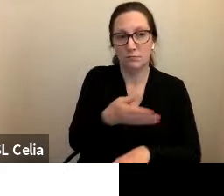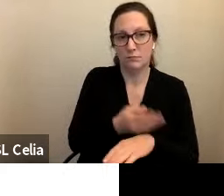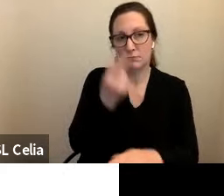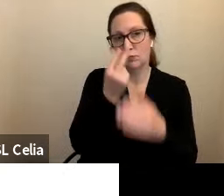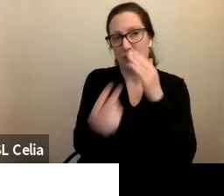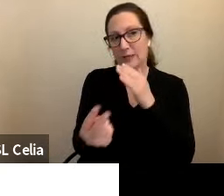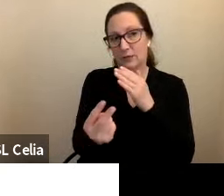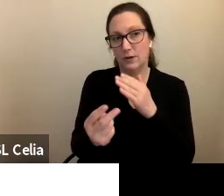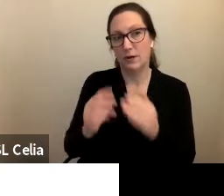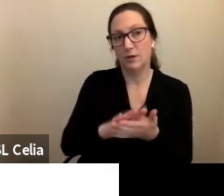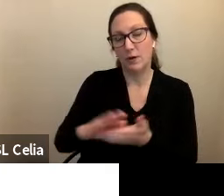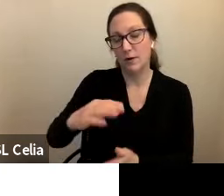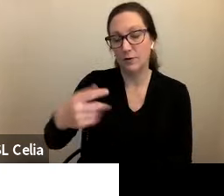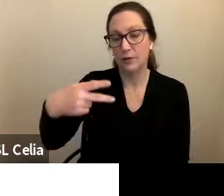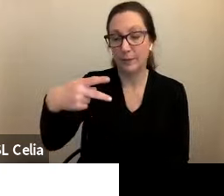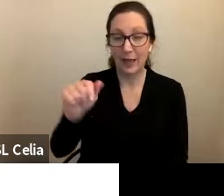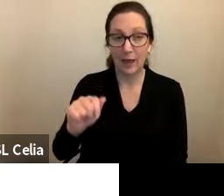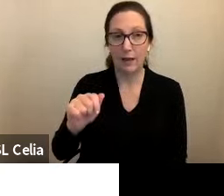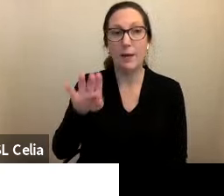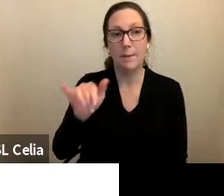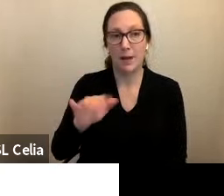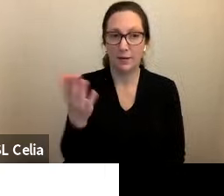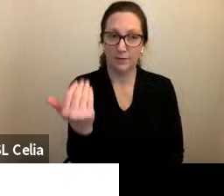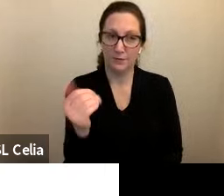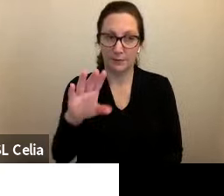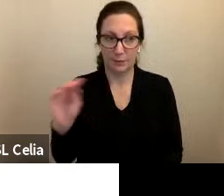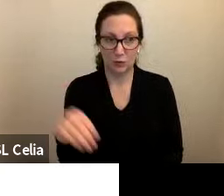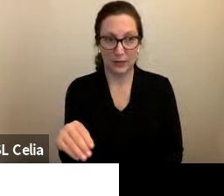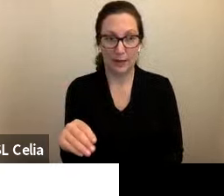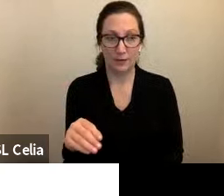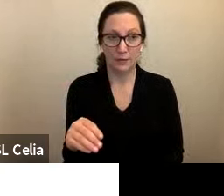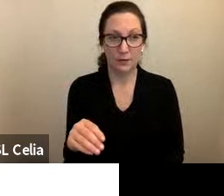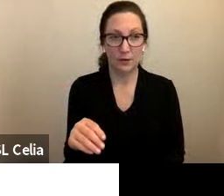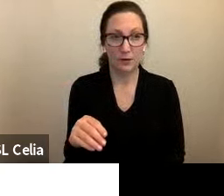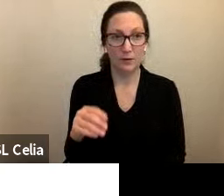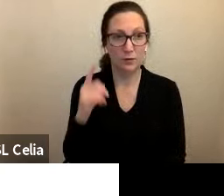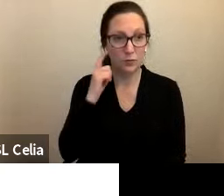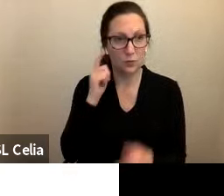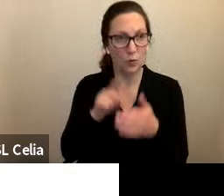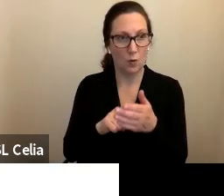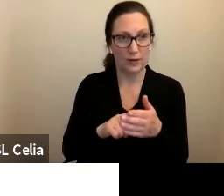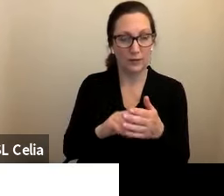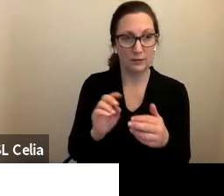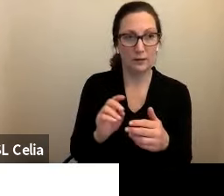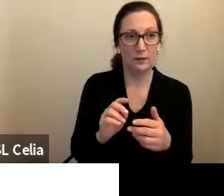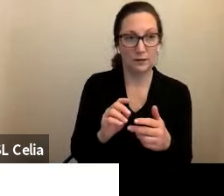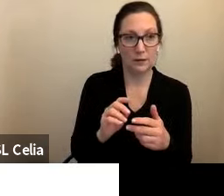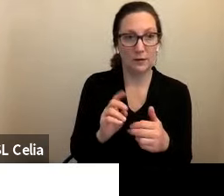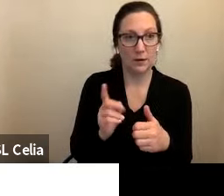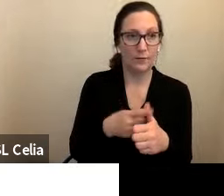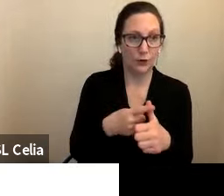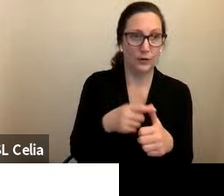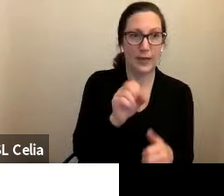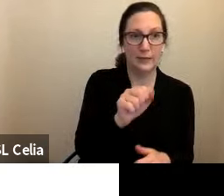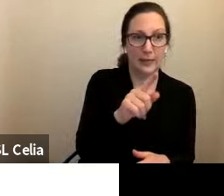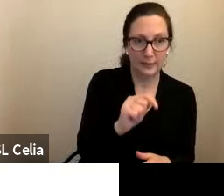by about 15%. And notice it's in that order that it's done by institutions because, as